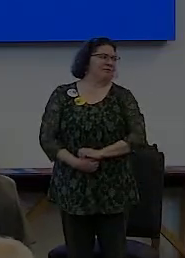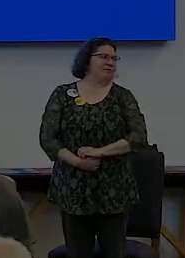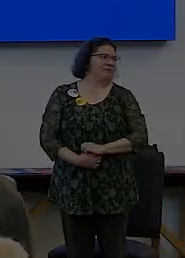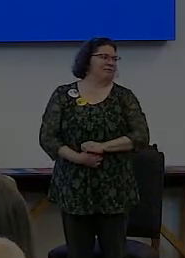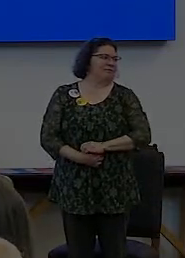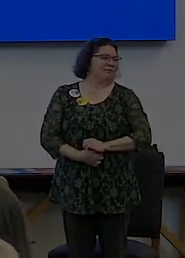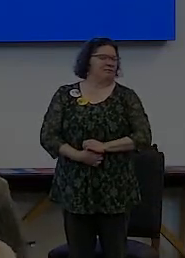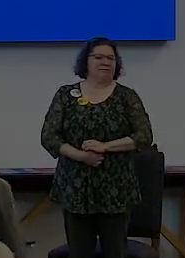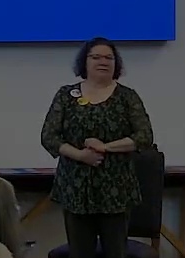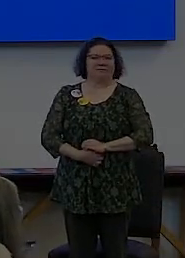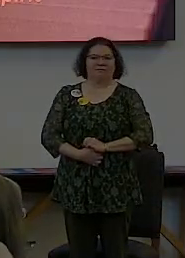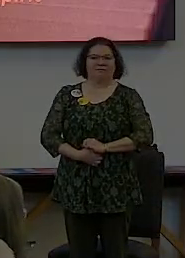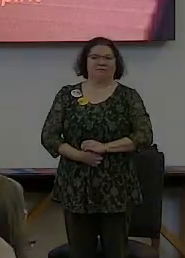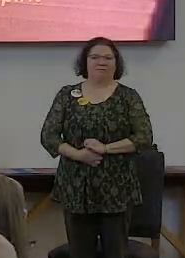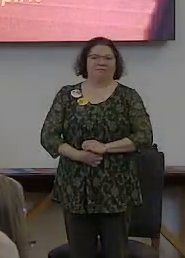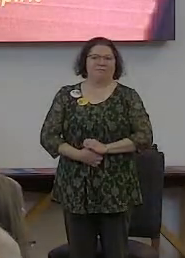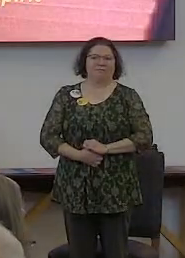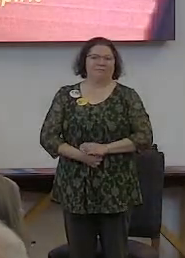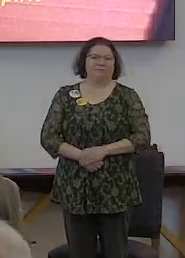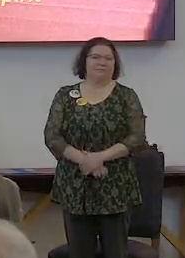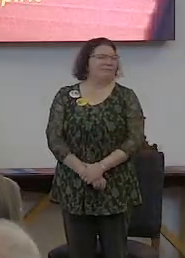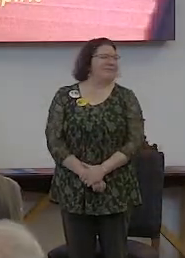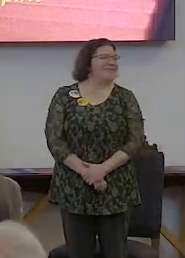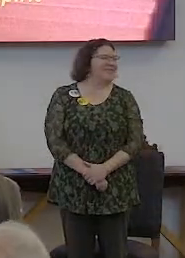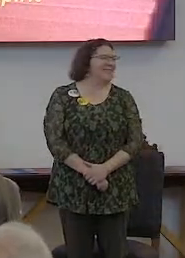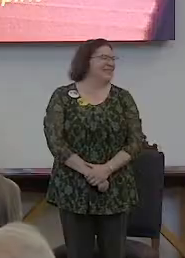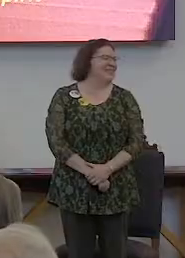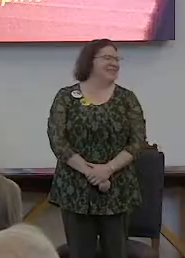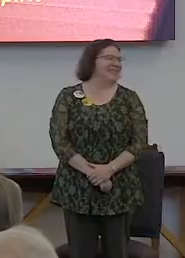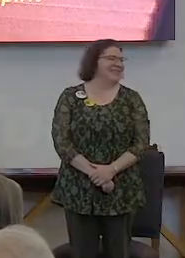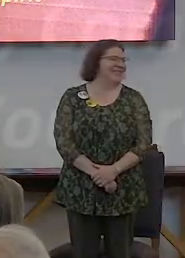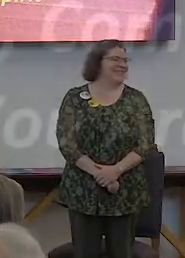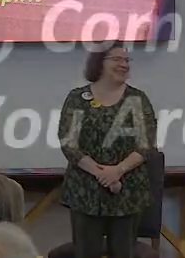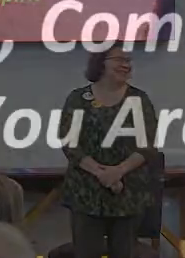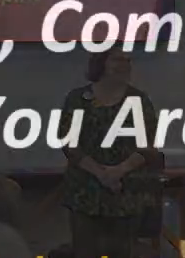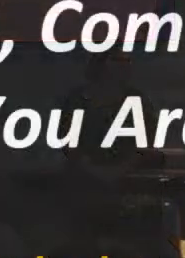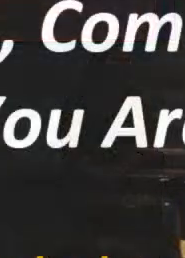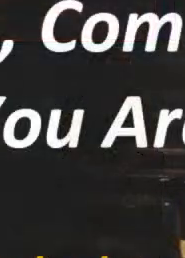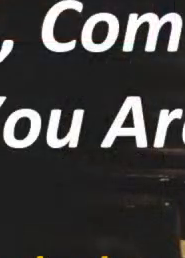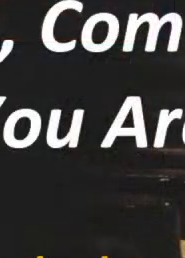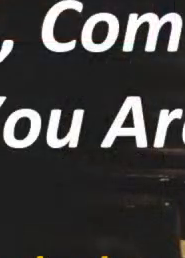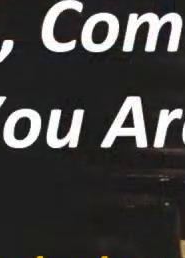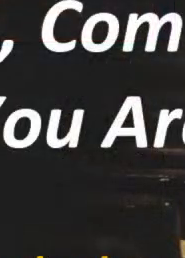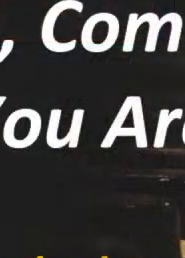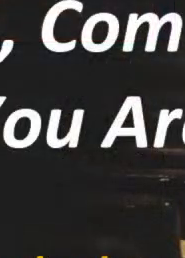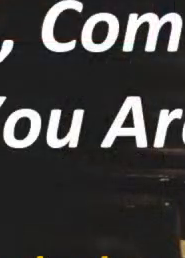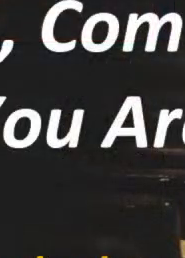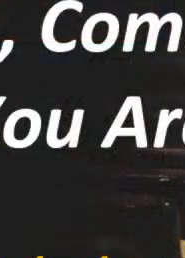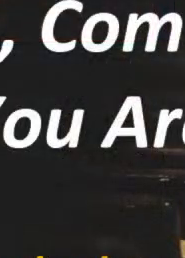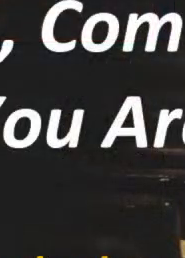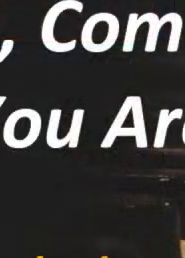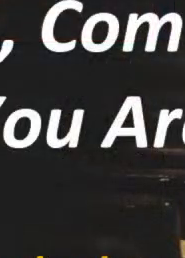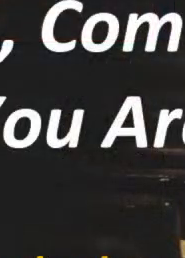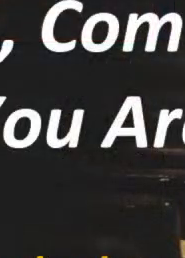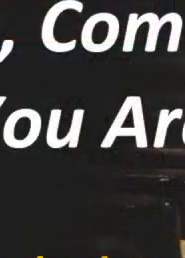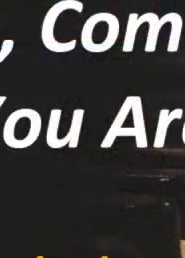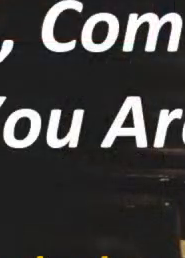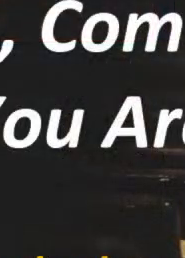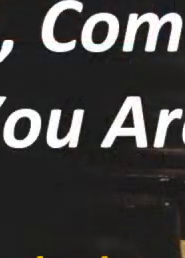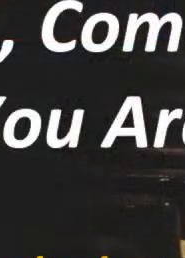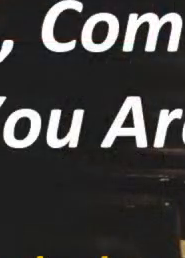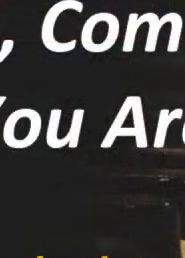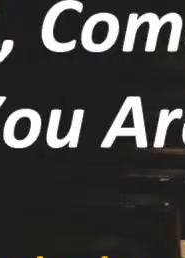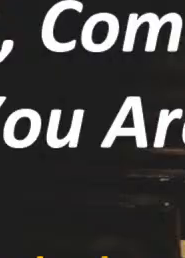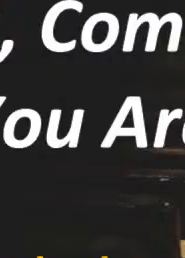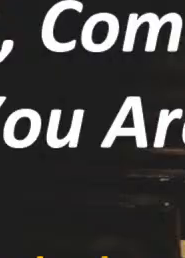Good morning. I'm not Grace Curran, I'm Barbara. That's okay. This is a round, and I